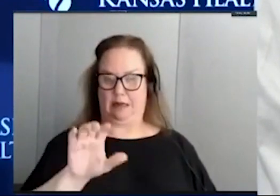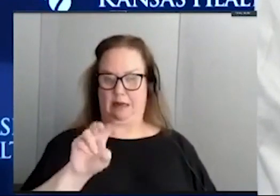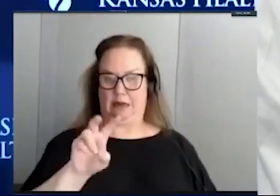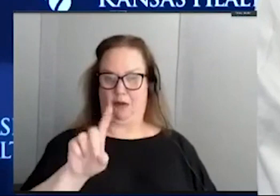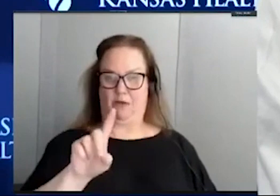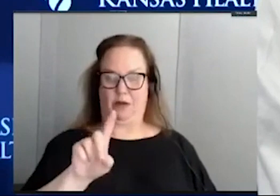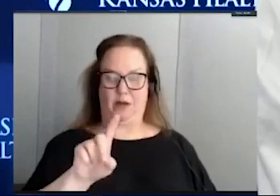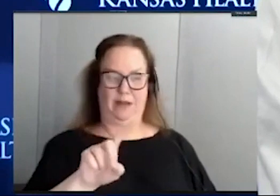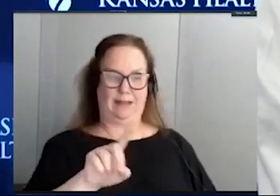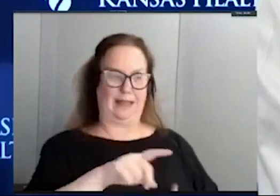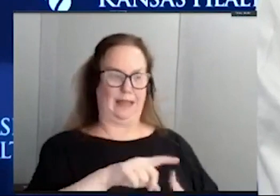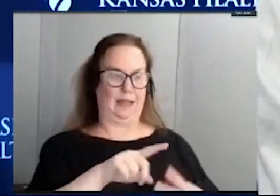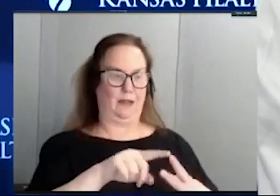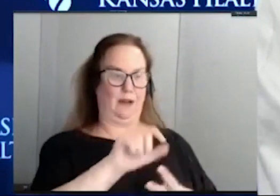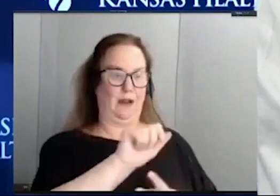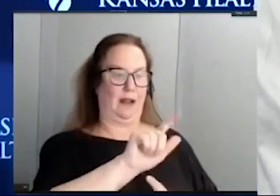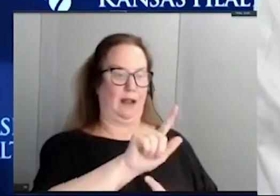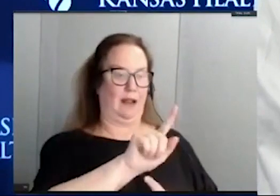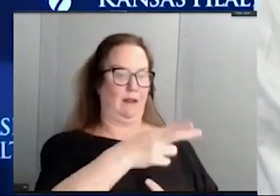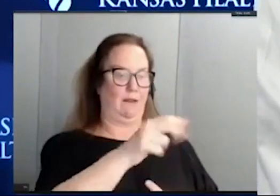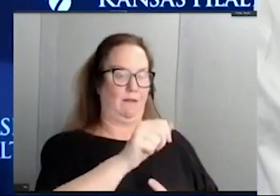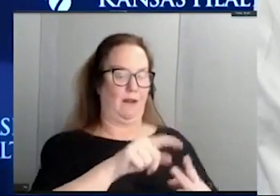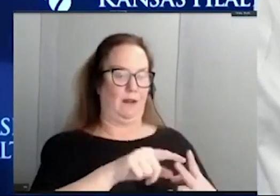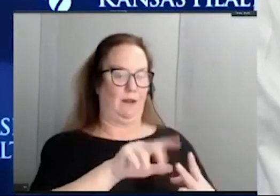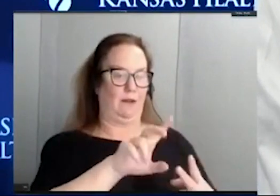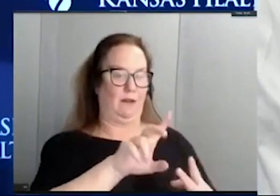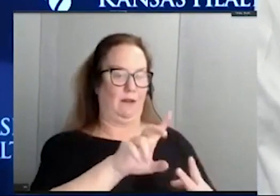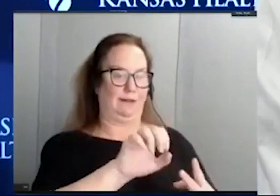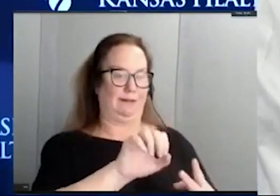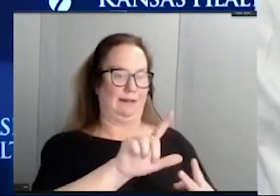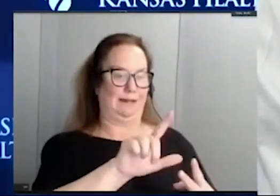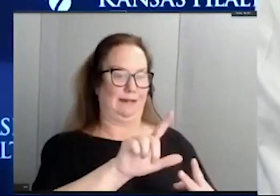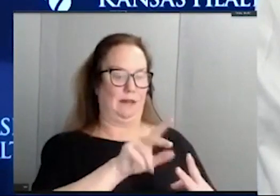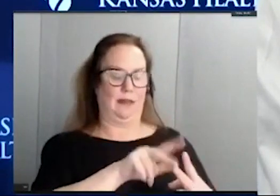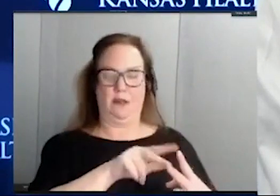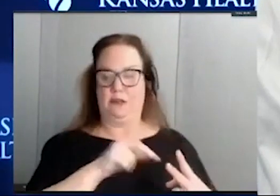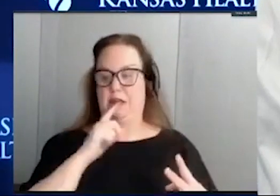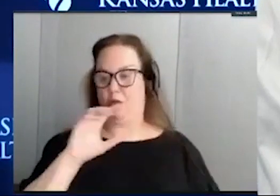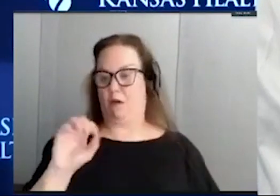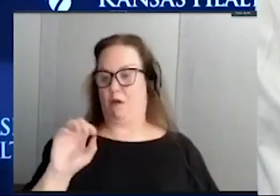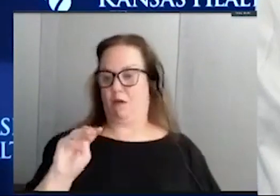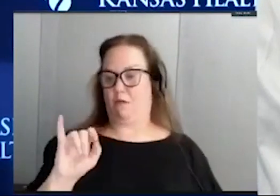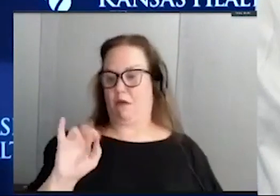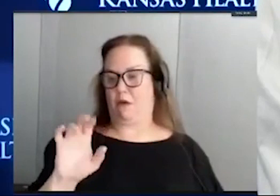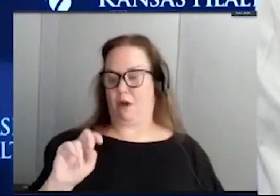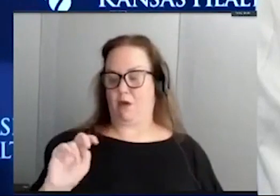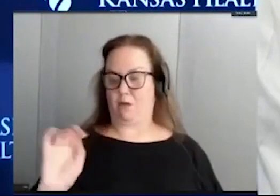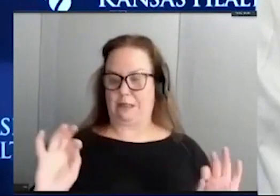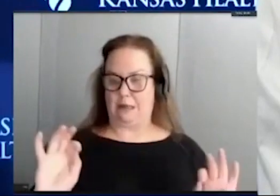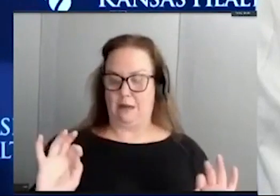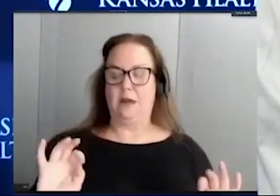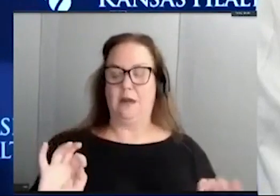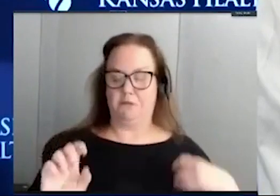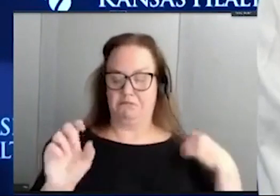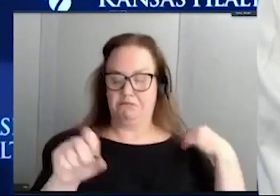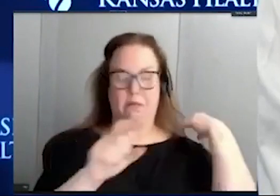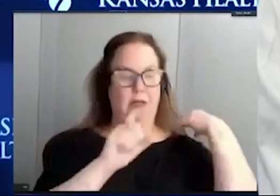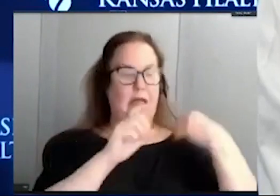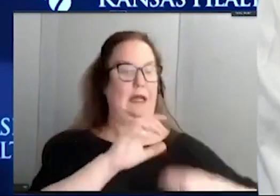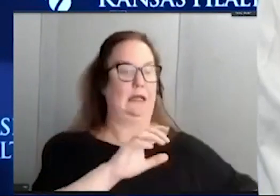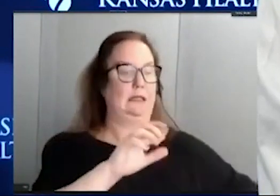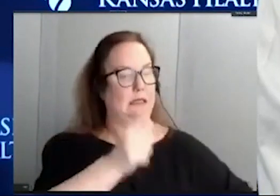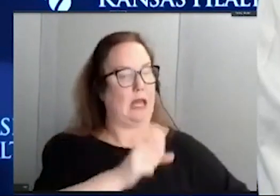Delta variant, or whatever. So then when you say, well, Omicron was mild, right, it's mild in South Africa, but what we